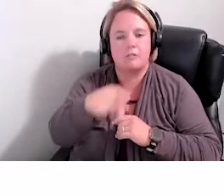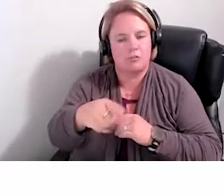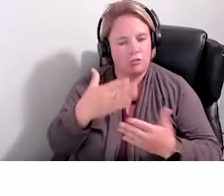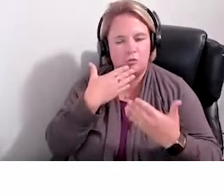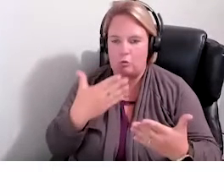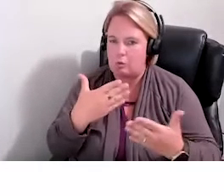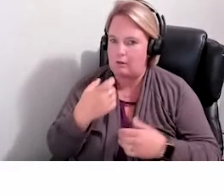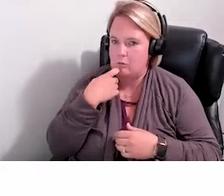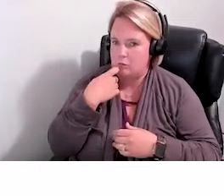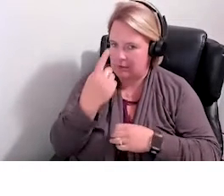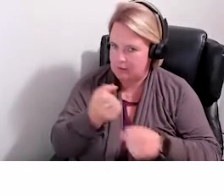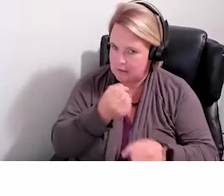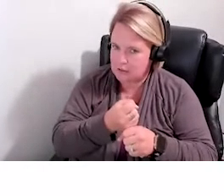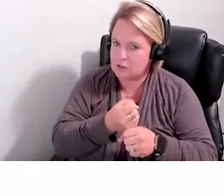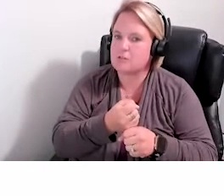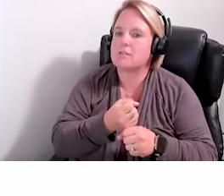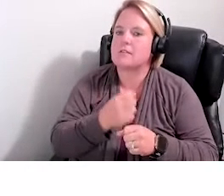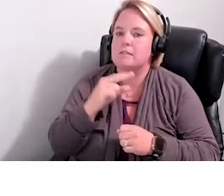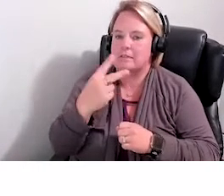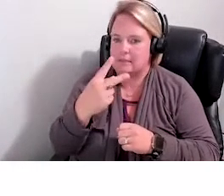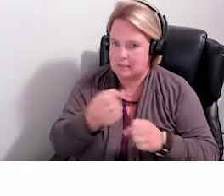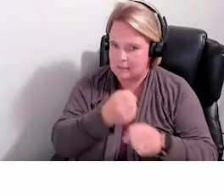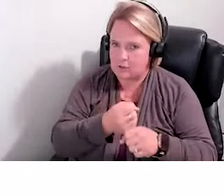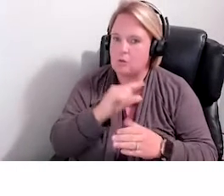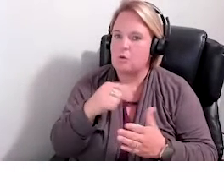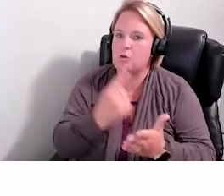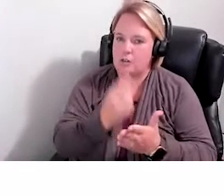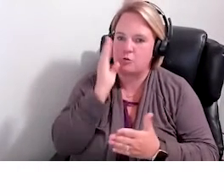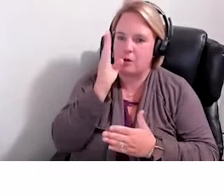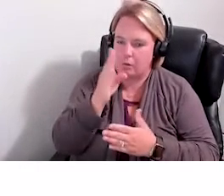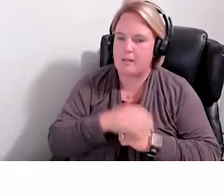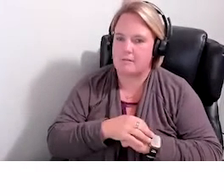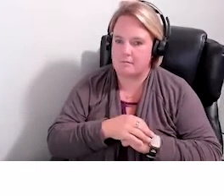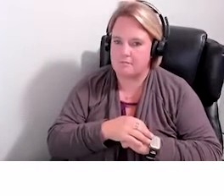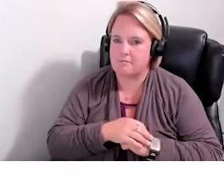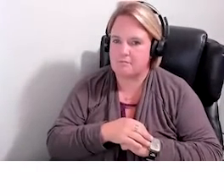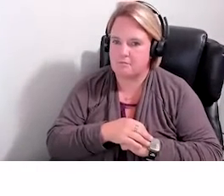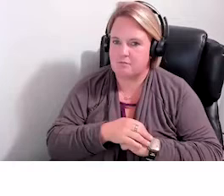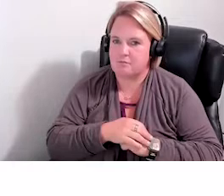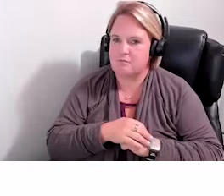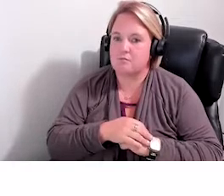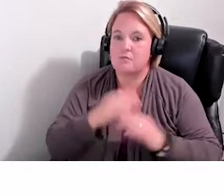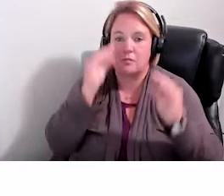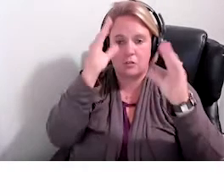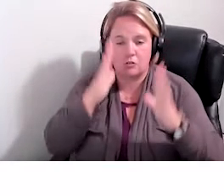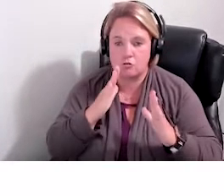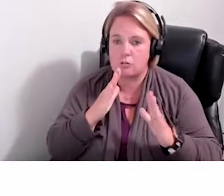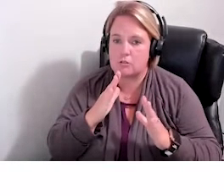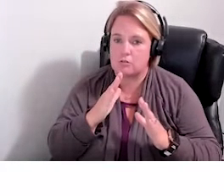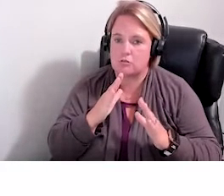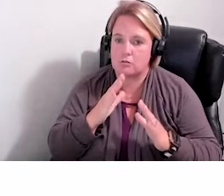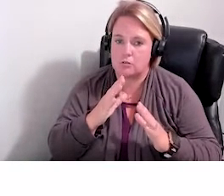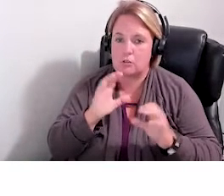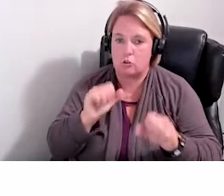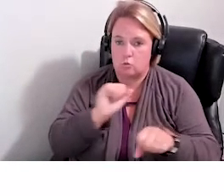well this past year and she's going into her second year, will be graduating at the end of this school year. So instructors raised a flag and we were able to work